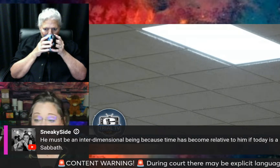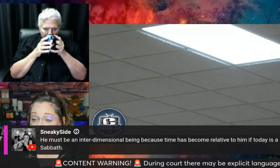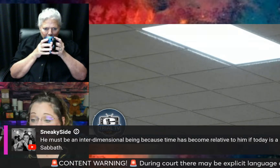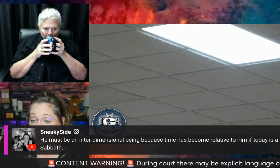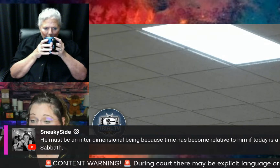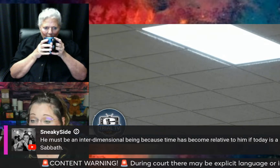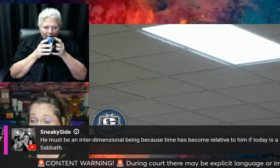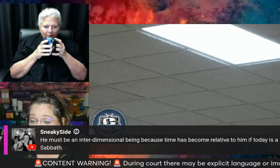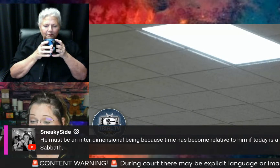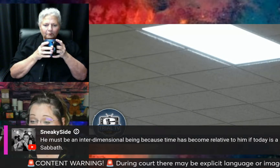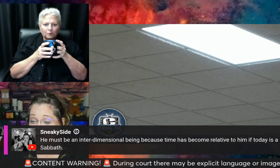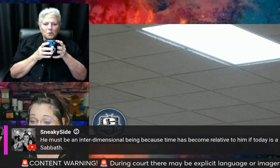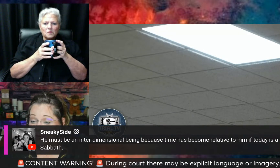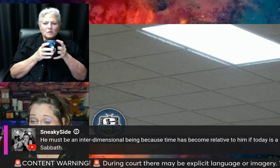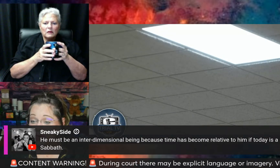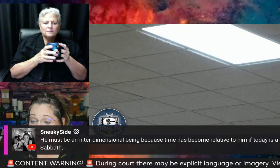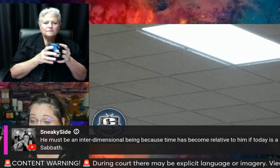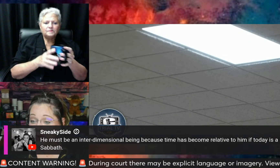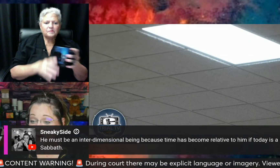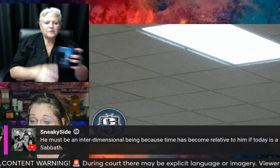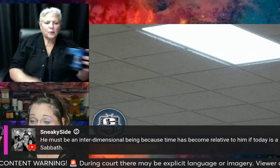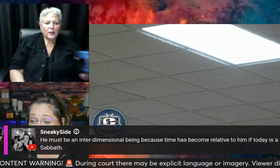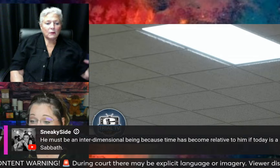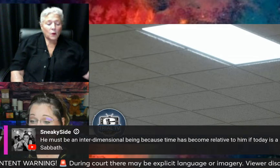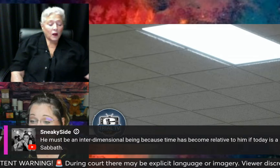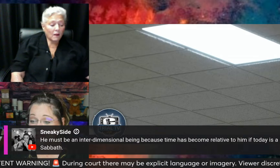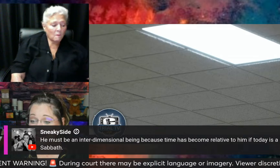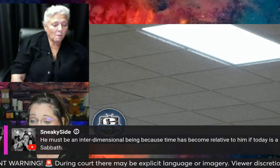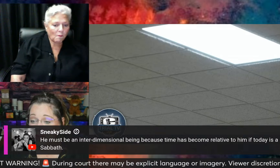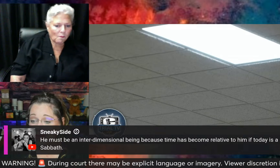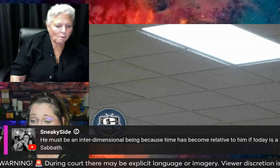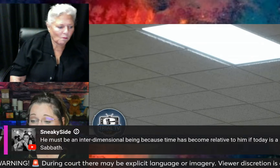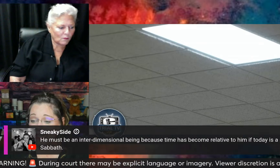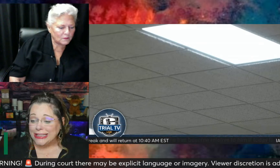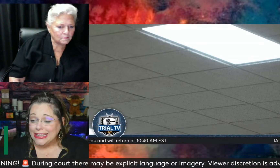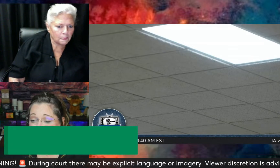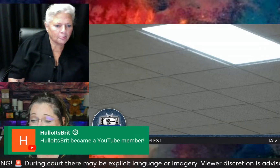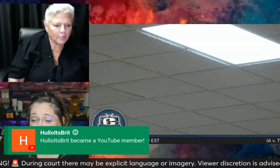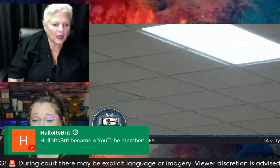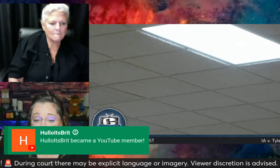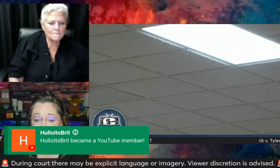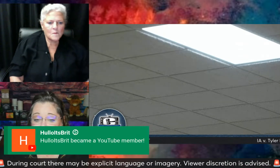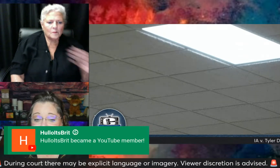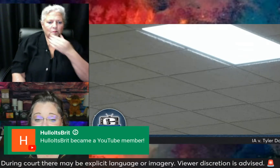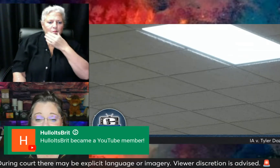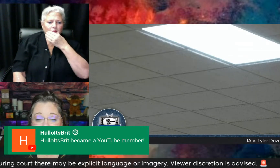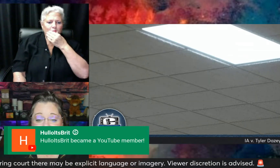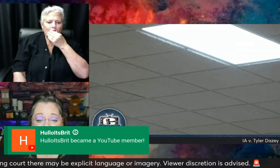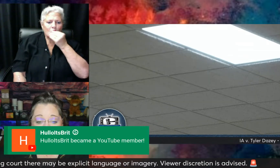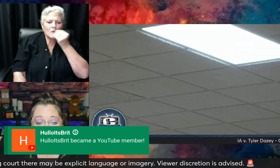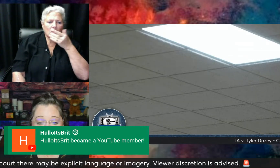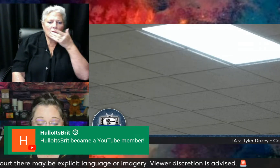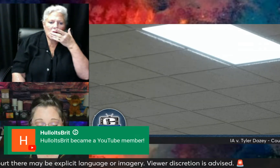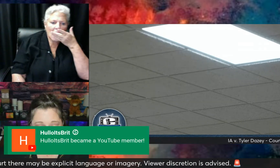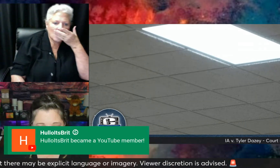Oh my gosh, we got another member. Oh my God, thank you so much.